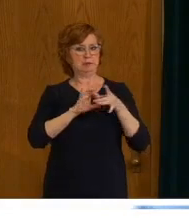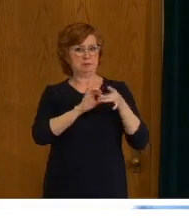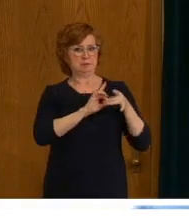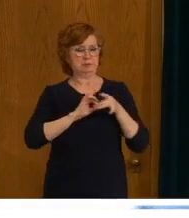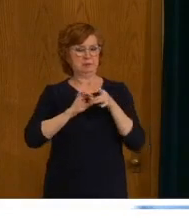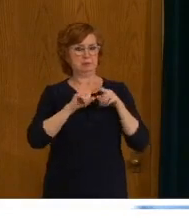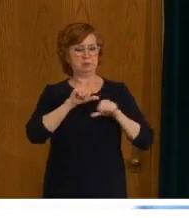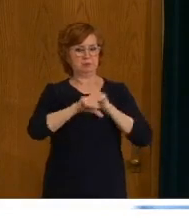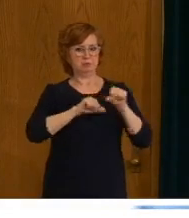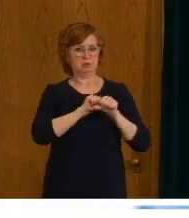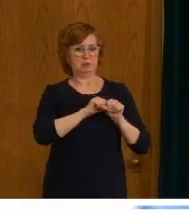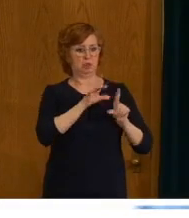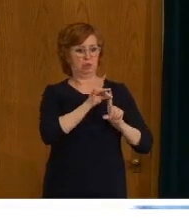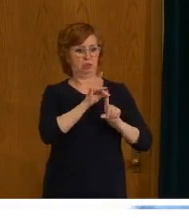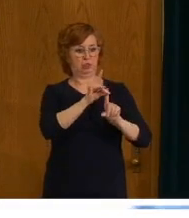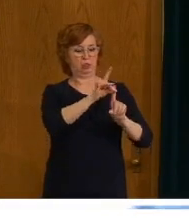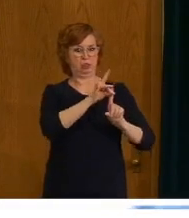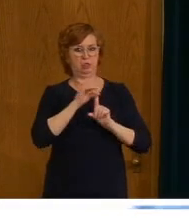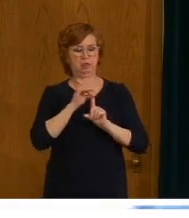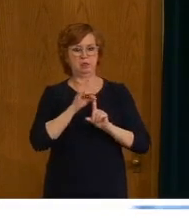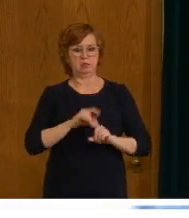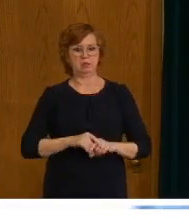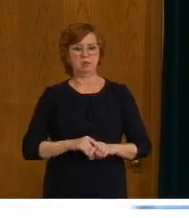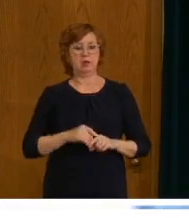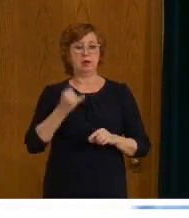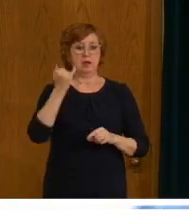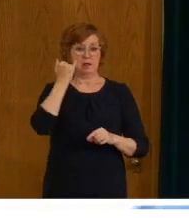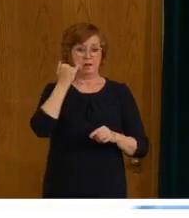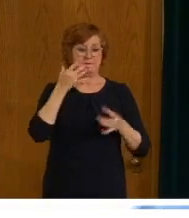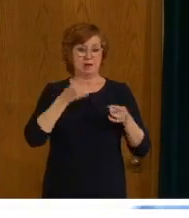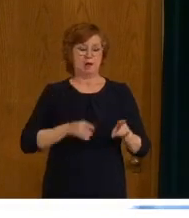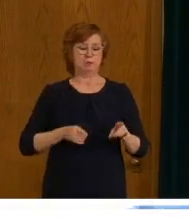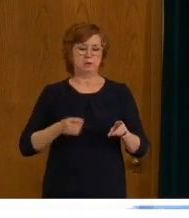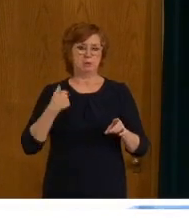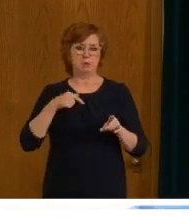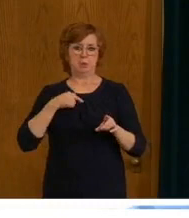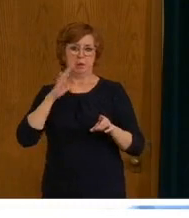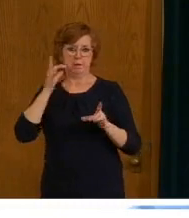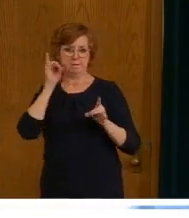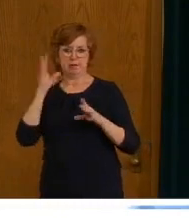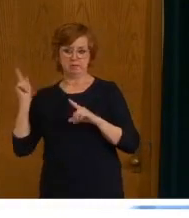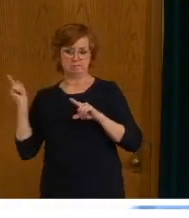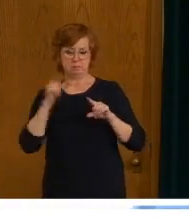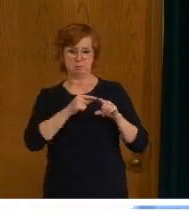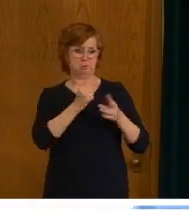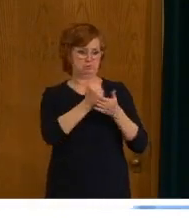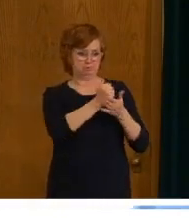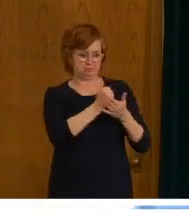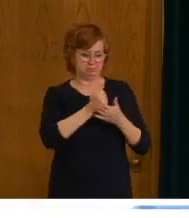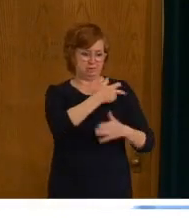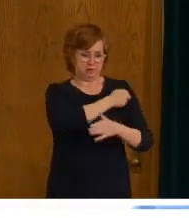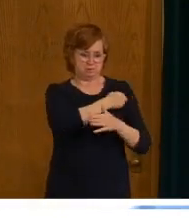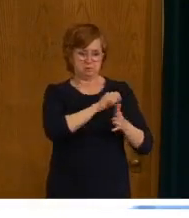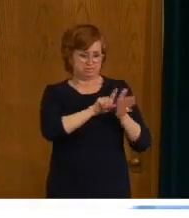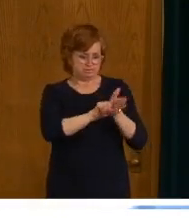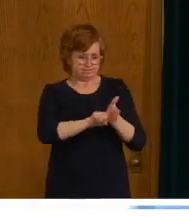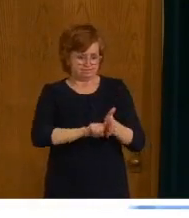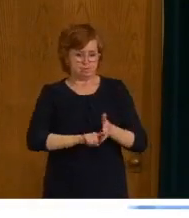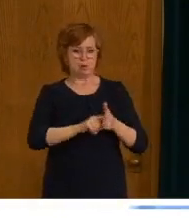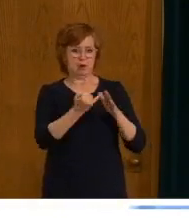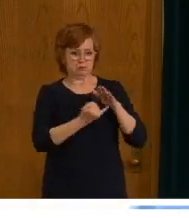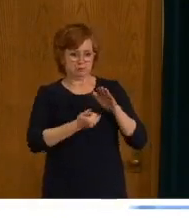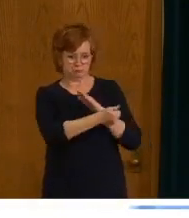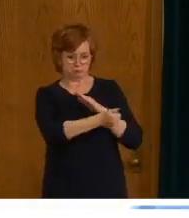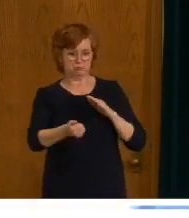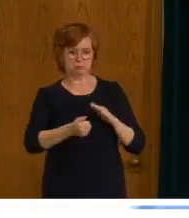we have had to in the past, with a quick mobilization of an outbreak response, isolation, contact tracing,